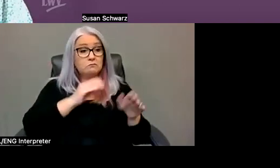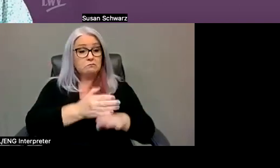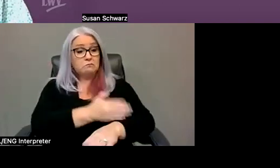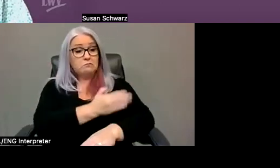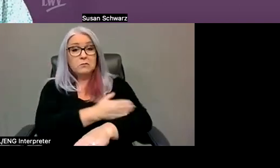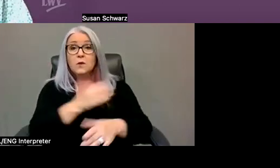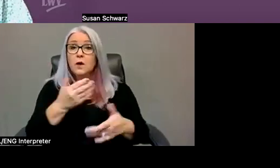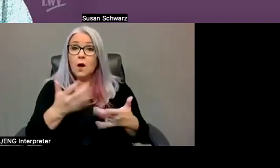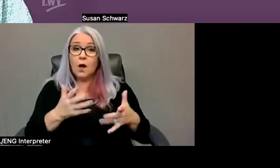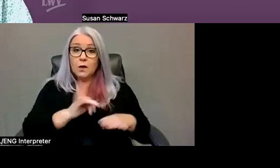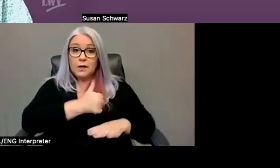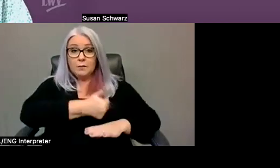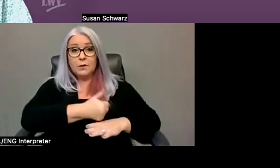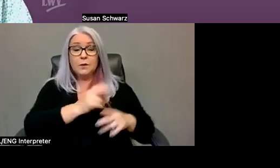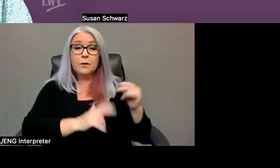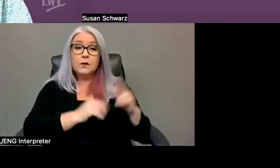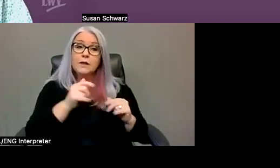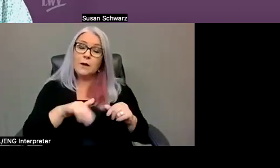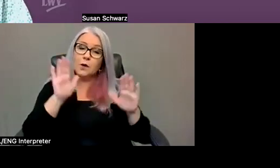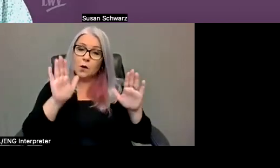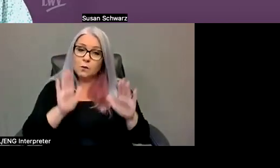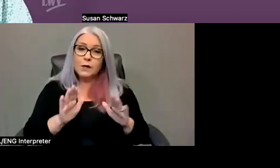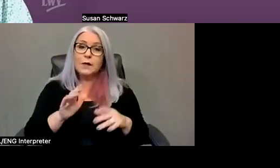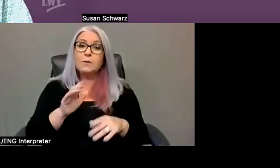that would be a good project for us to work on as well.